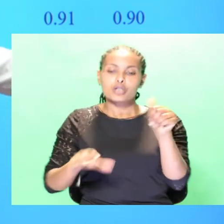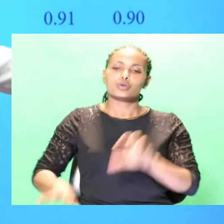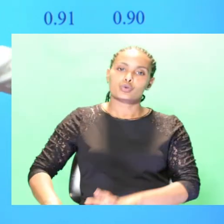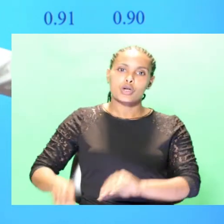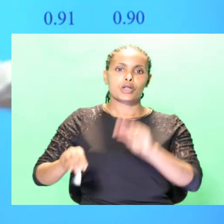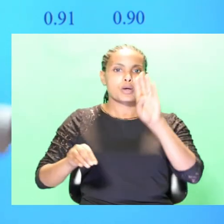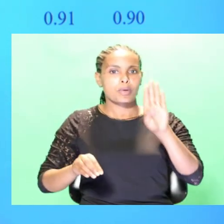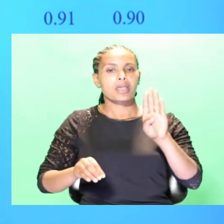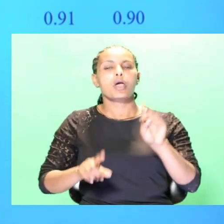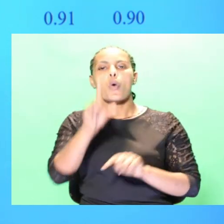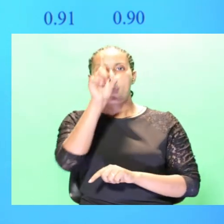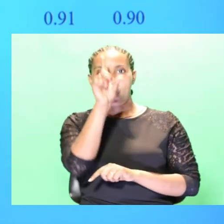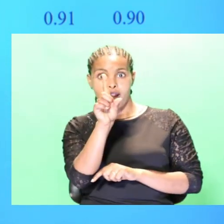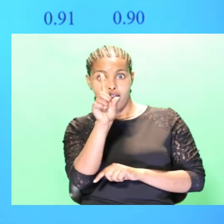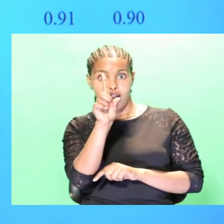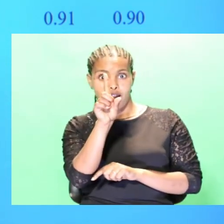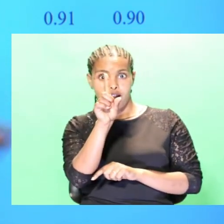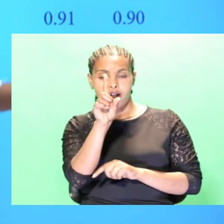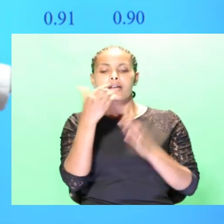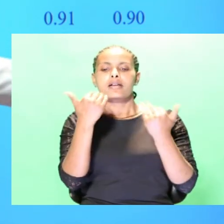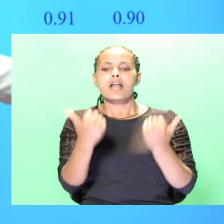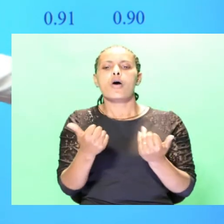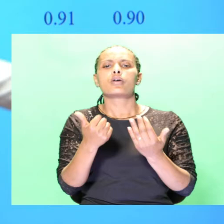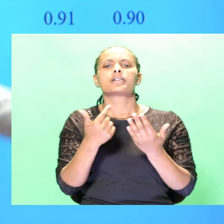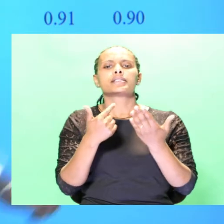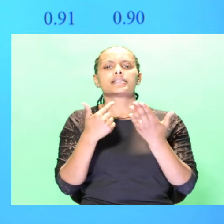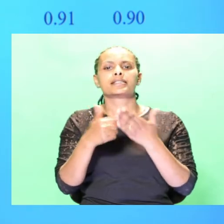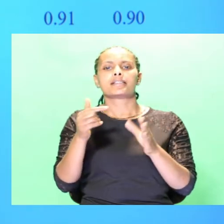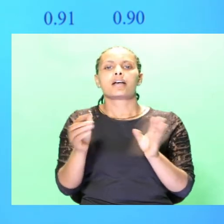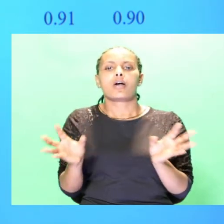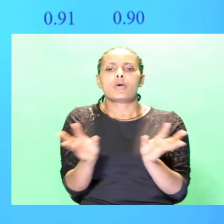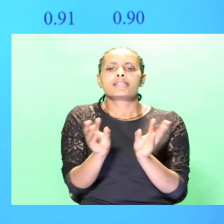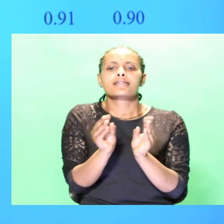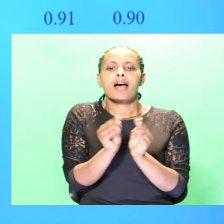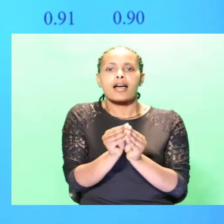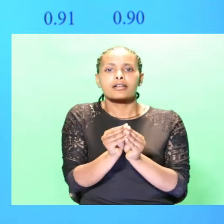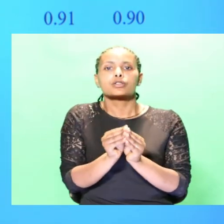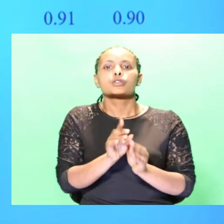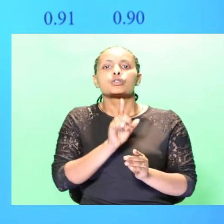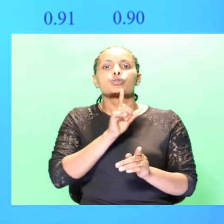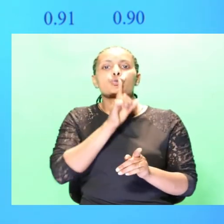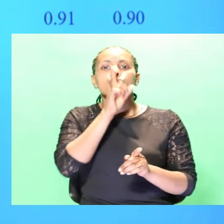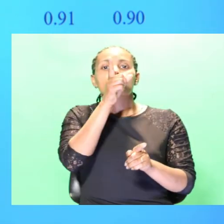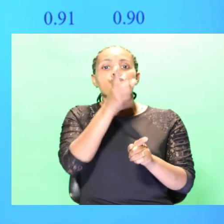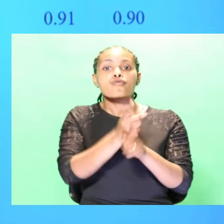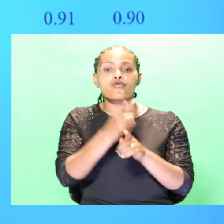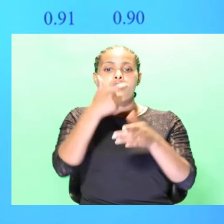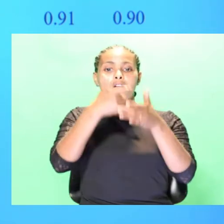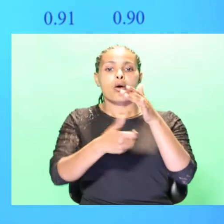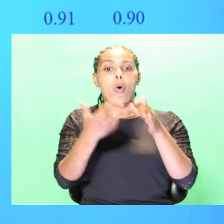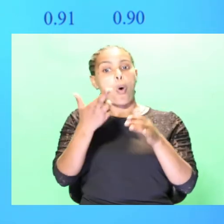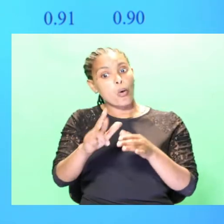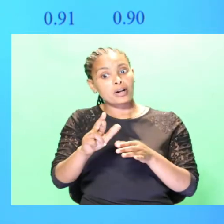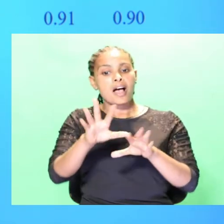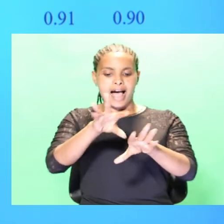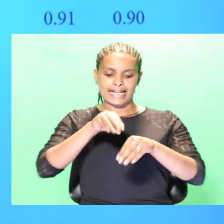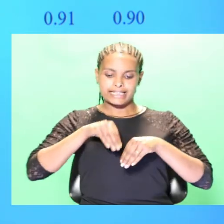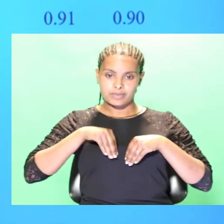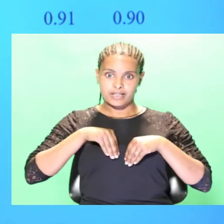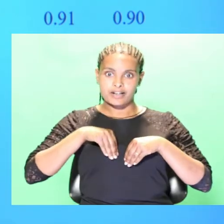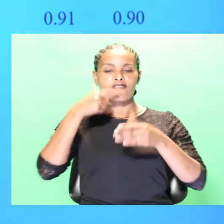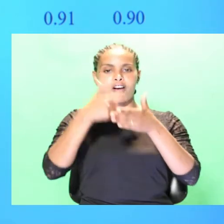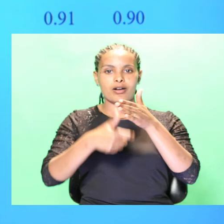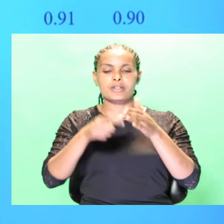student B is 1. Now this coincides with the true value, the accepted